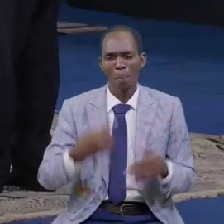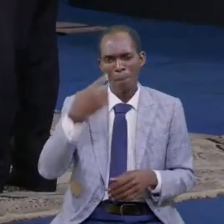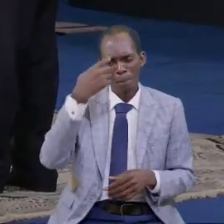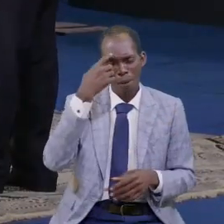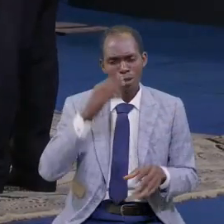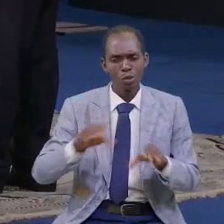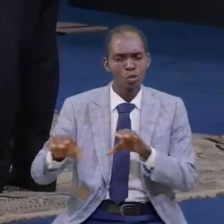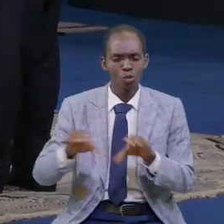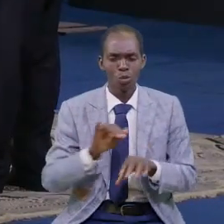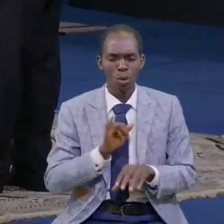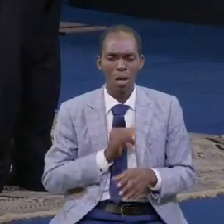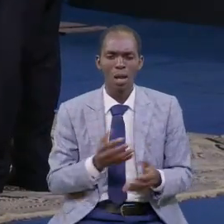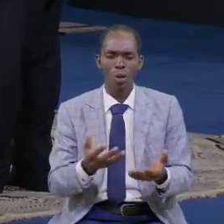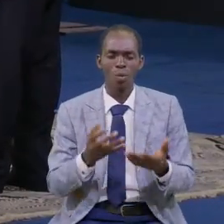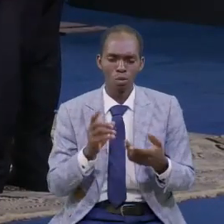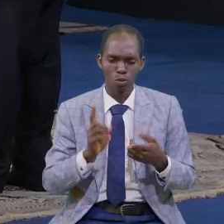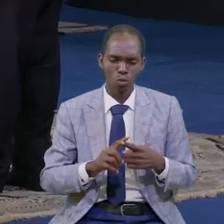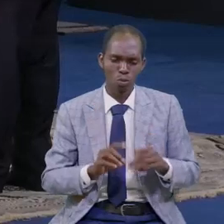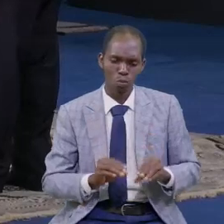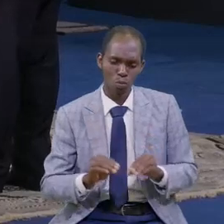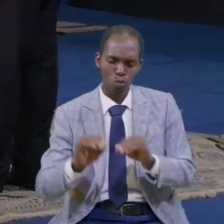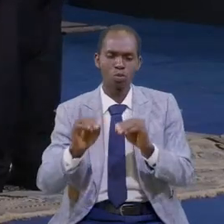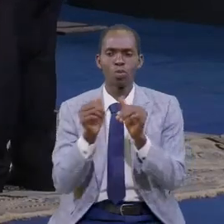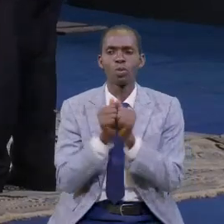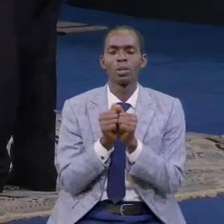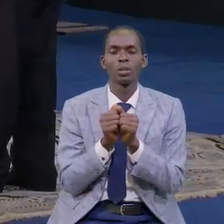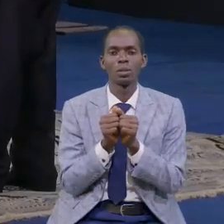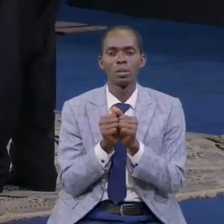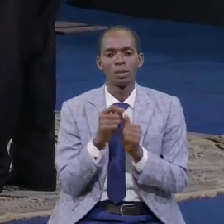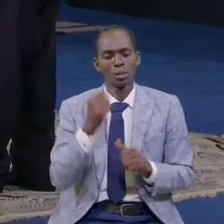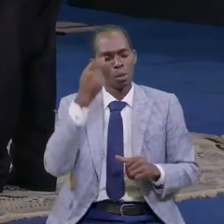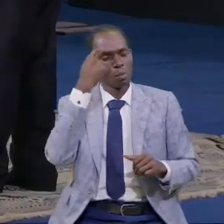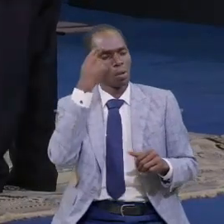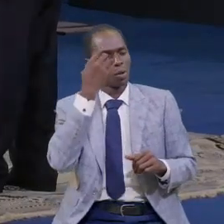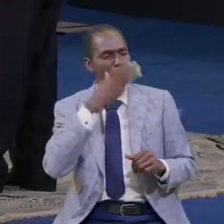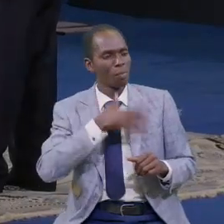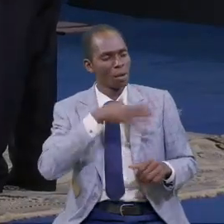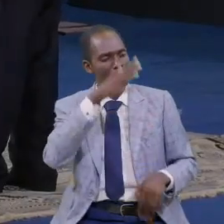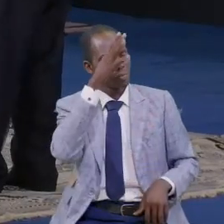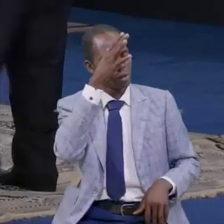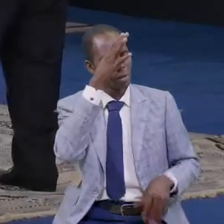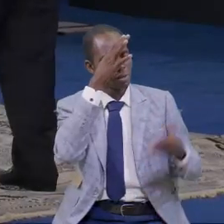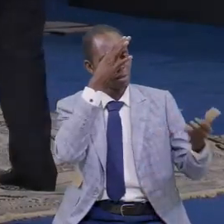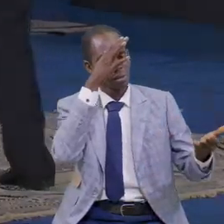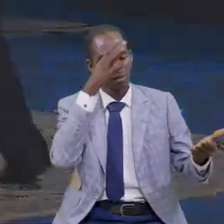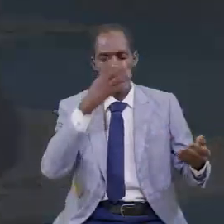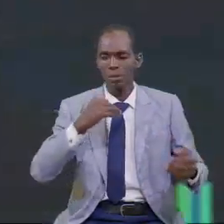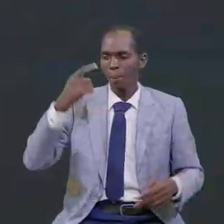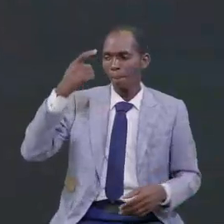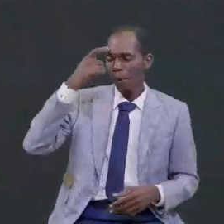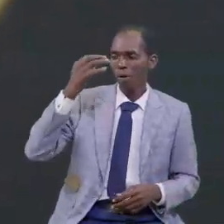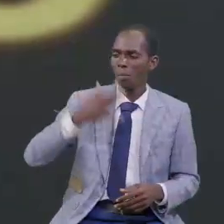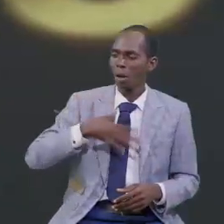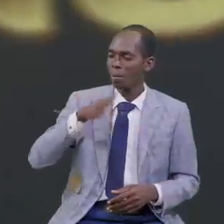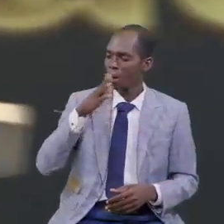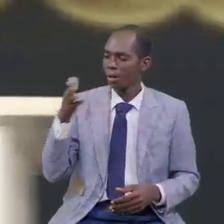carry from here? The mind of my dad, the mind of my mom, and I